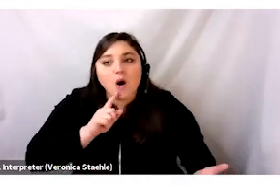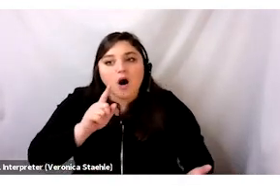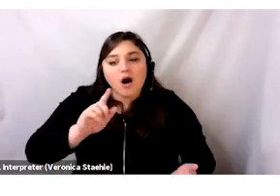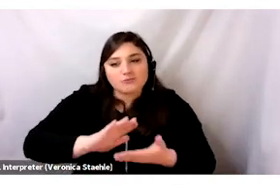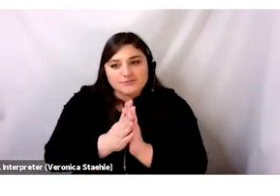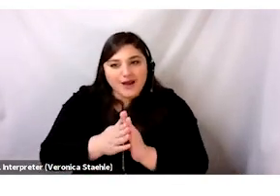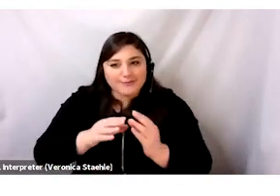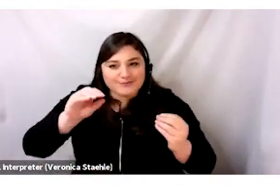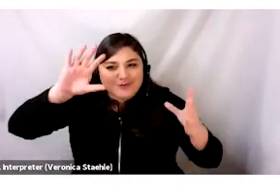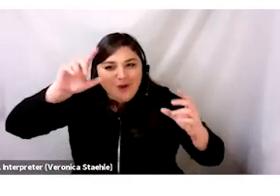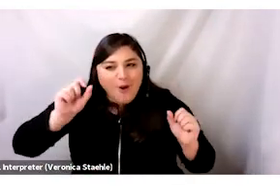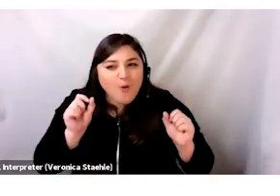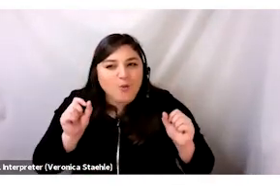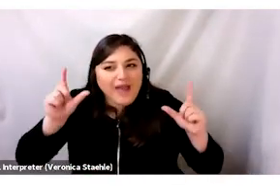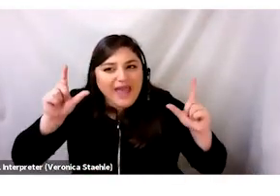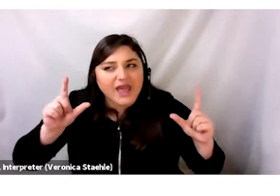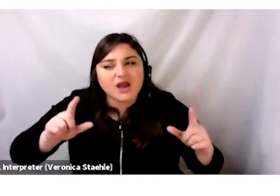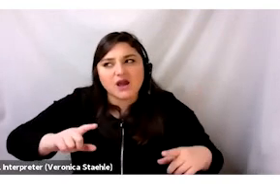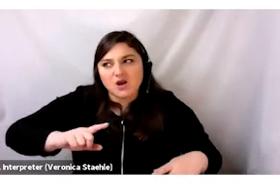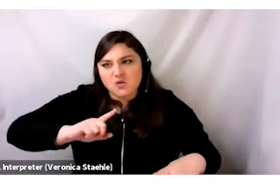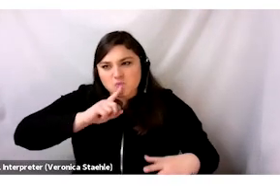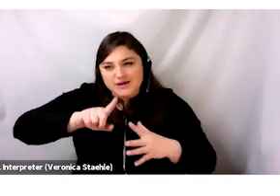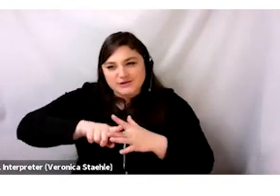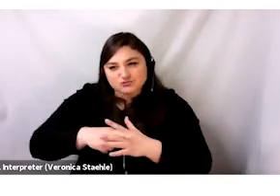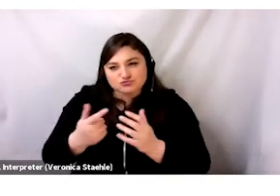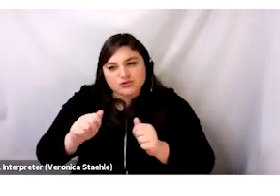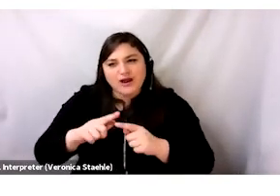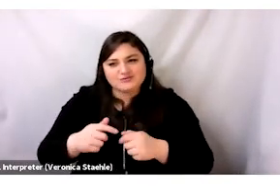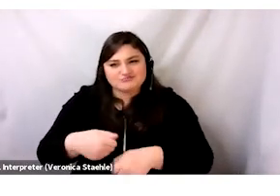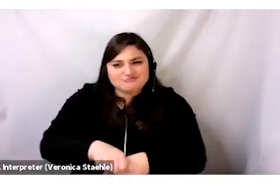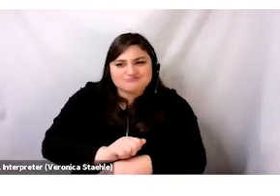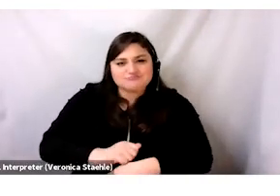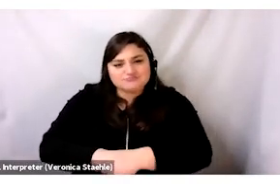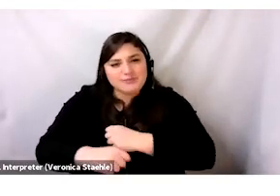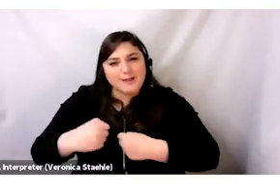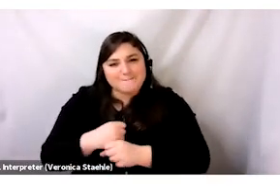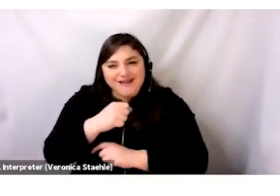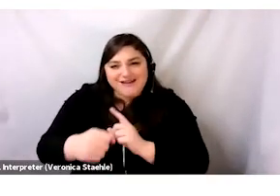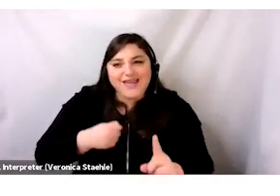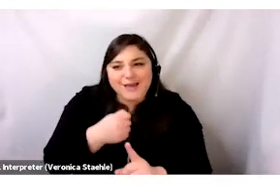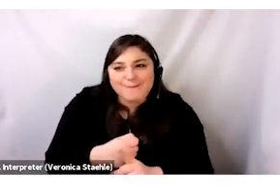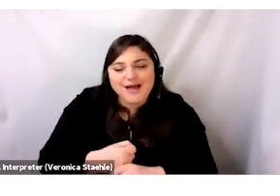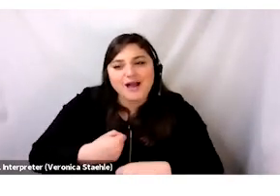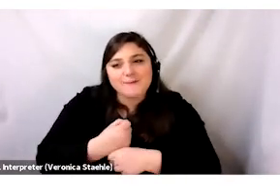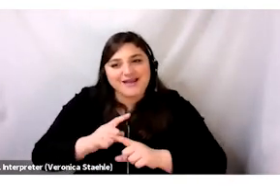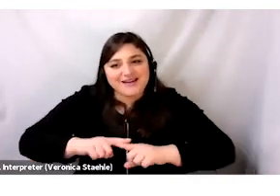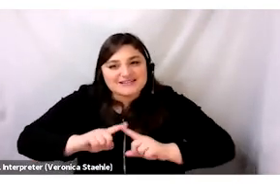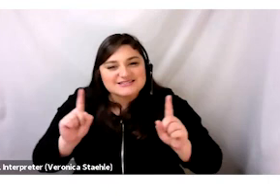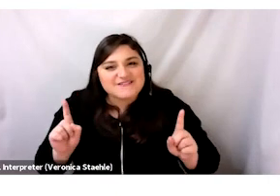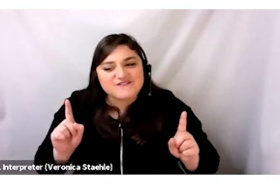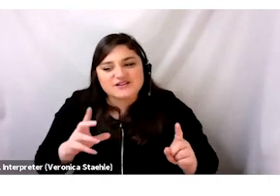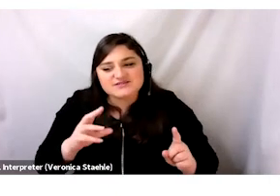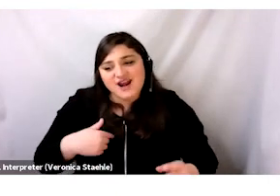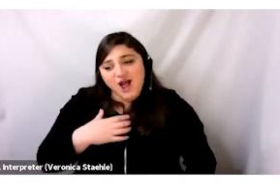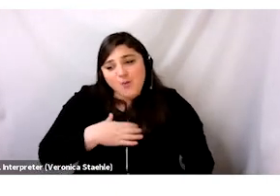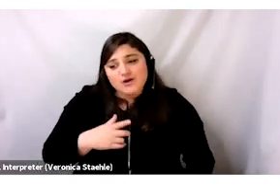awakening and really trying to make a difference. Um, and I wish you well. I wish you ease. And